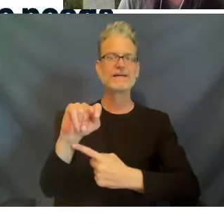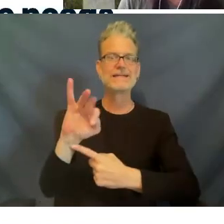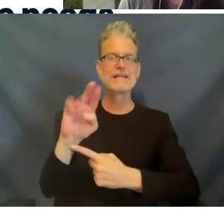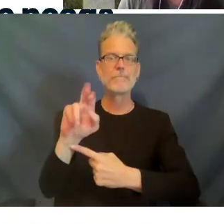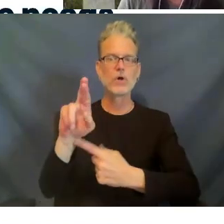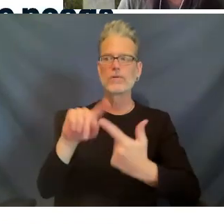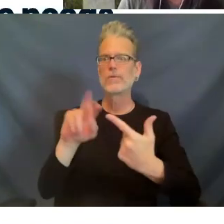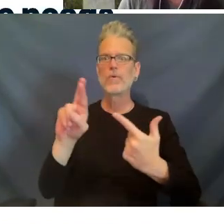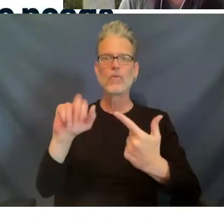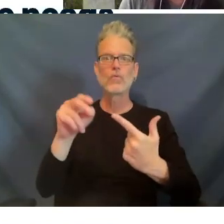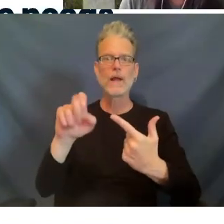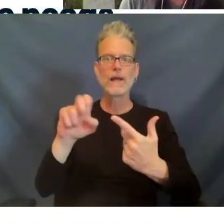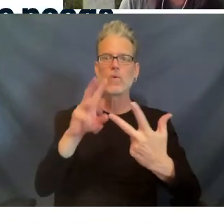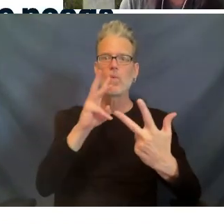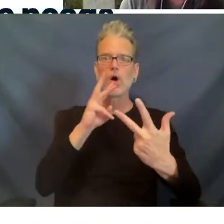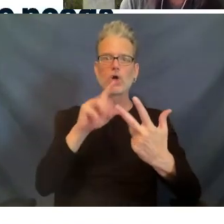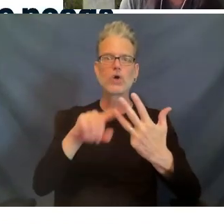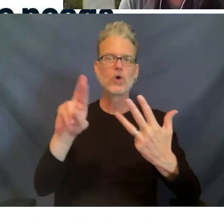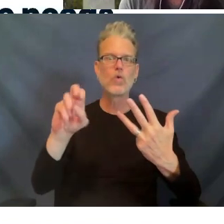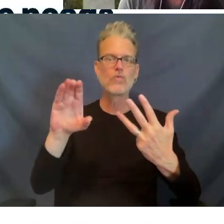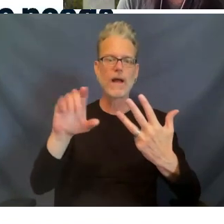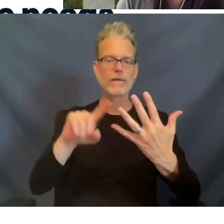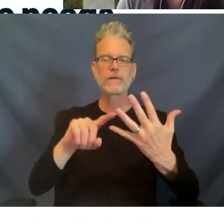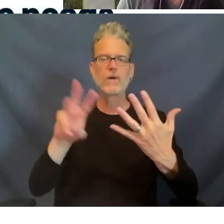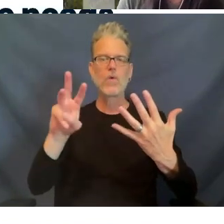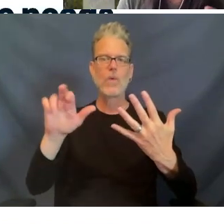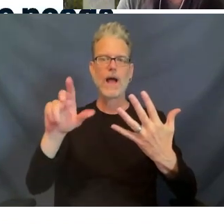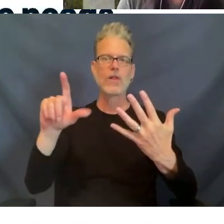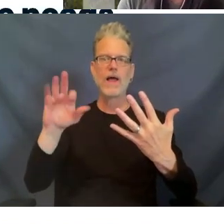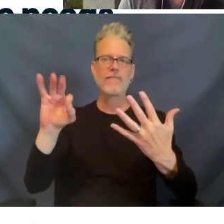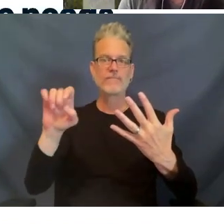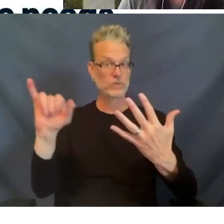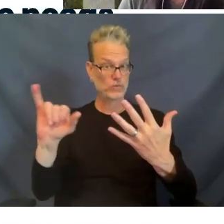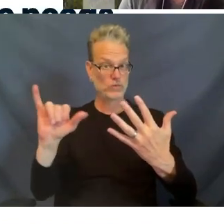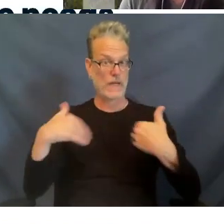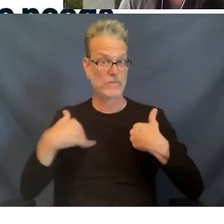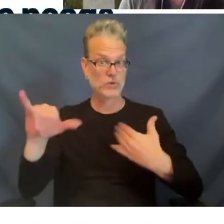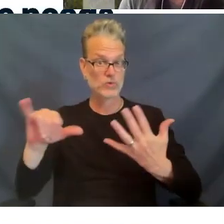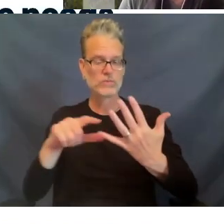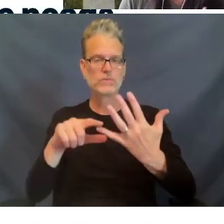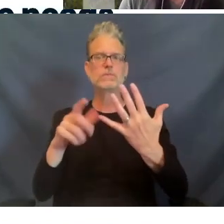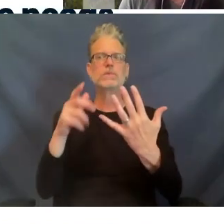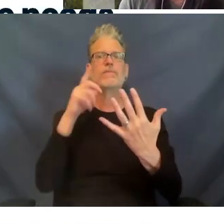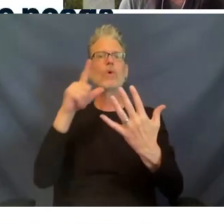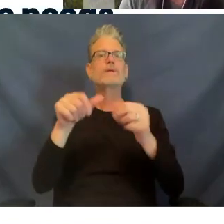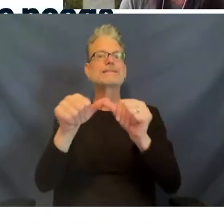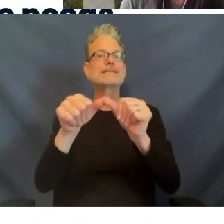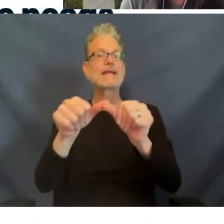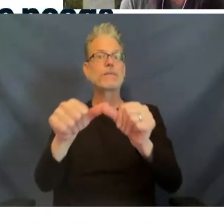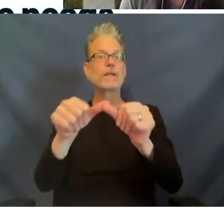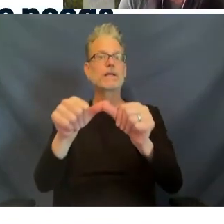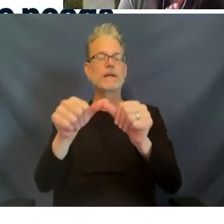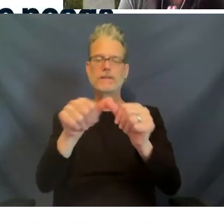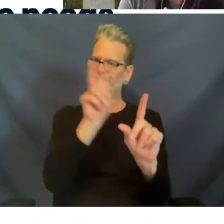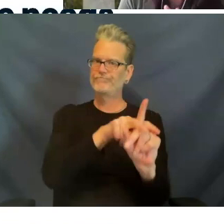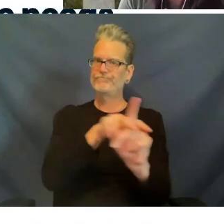water, recreation, and wildlife resource management. But our value of sustainability has endured, and our mission